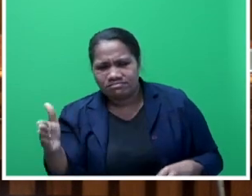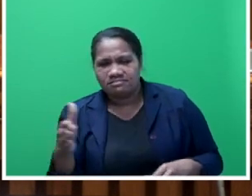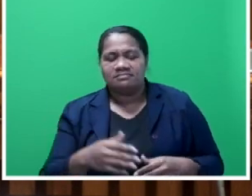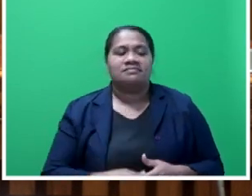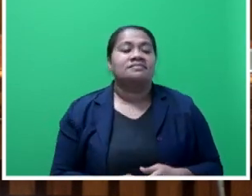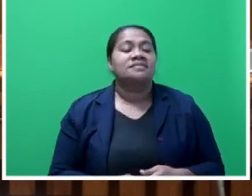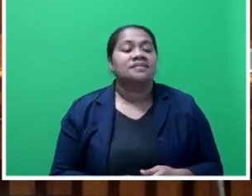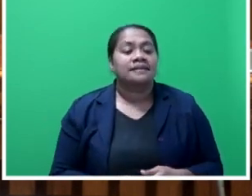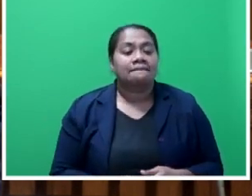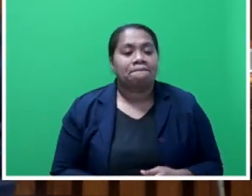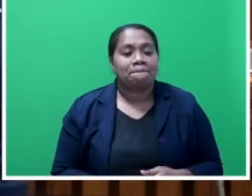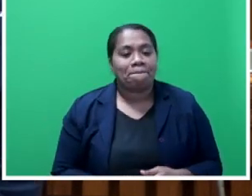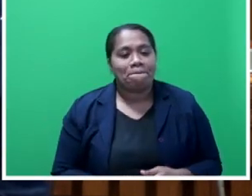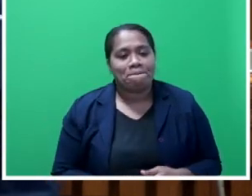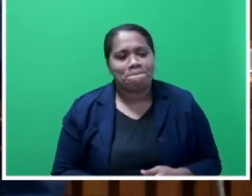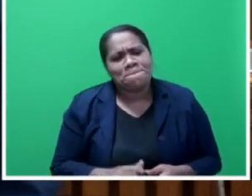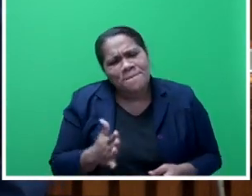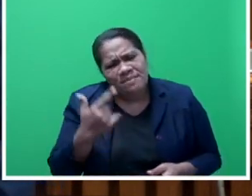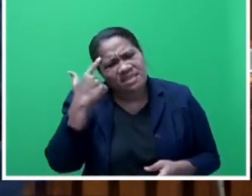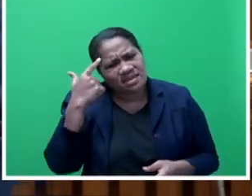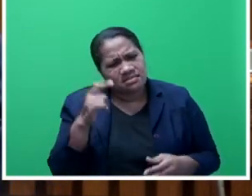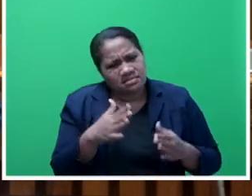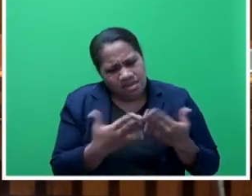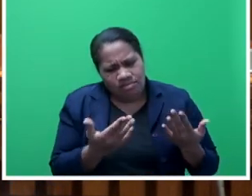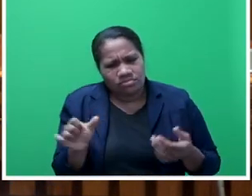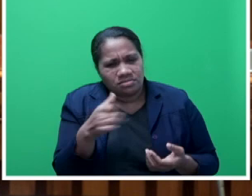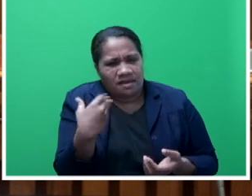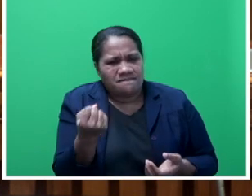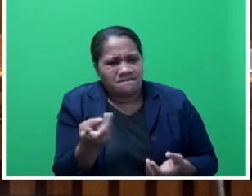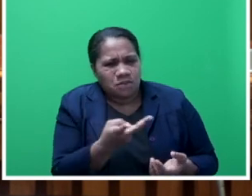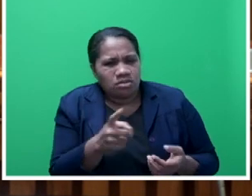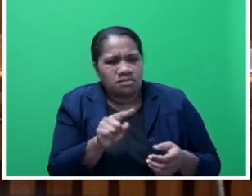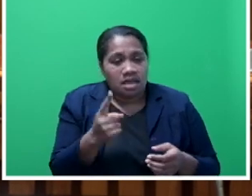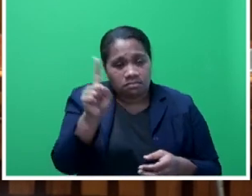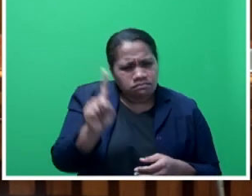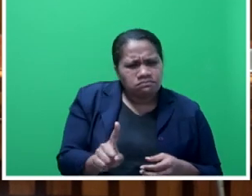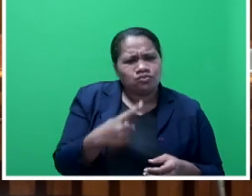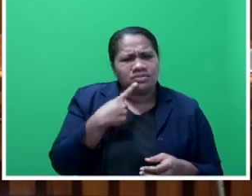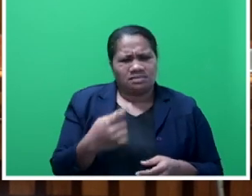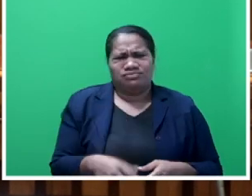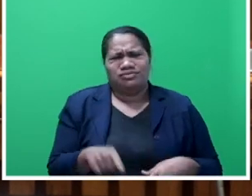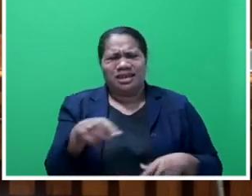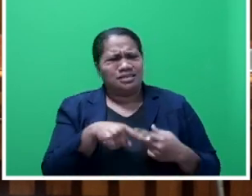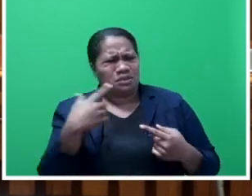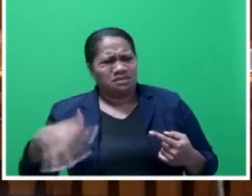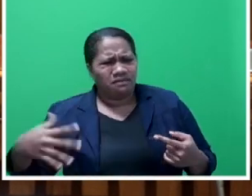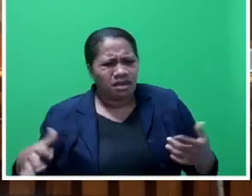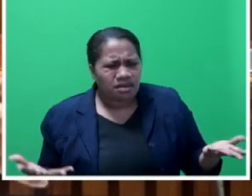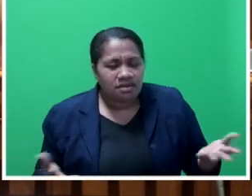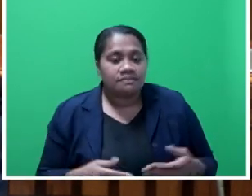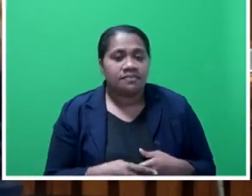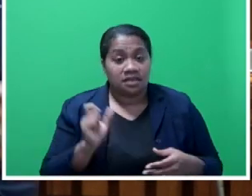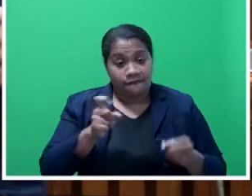fleet. Maybe he thinks now we should have both. But today, he said, oh, it's expensive. If you look at